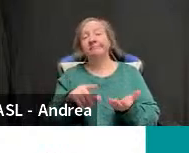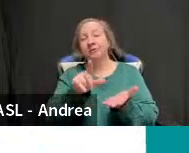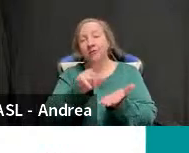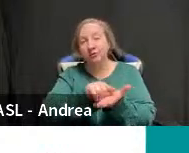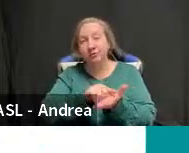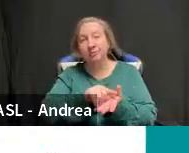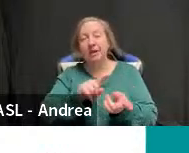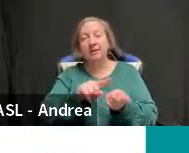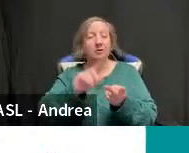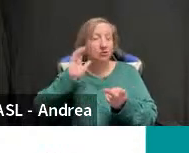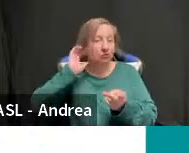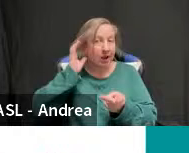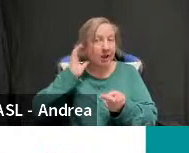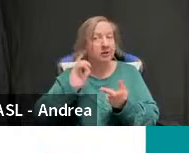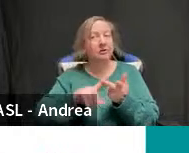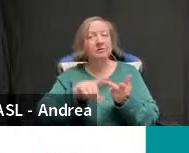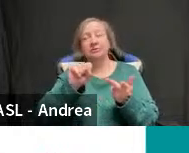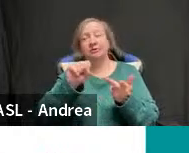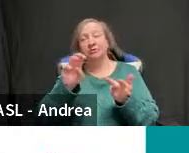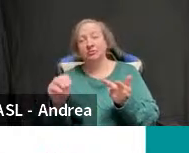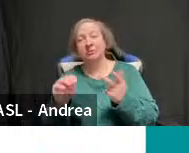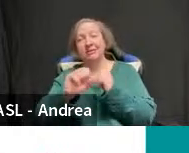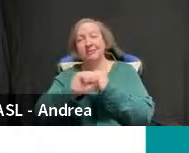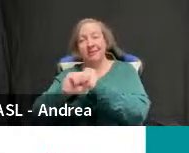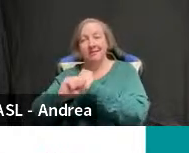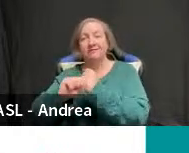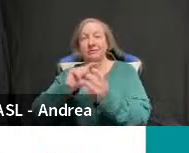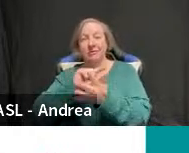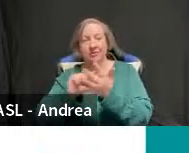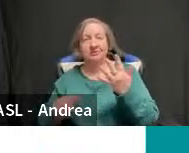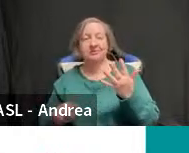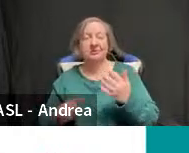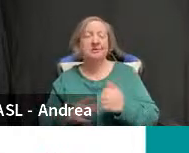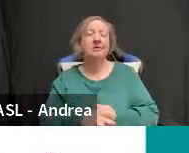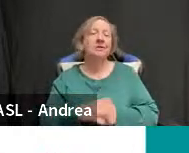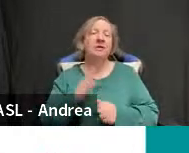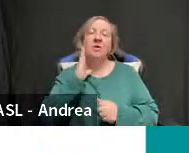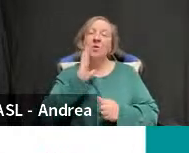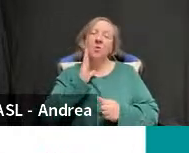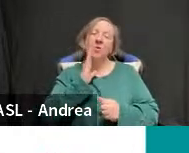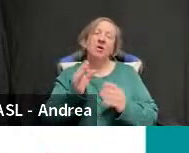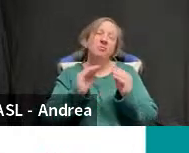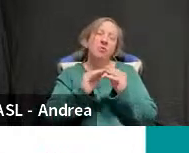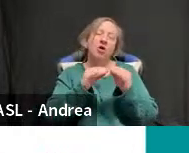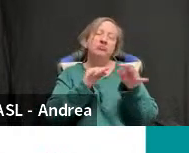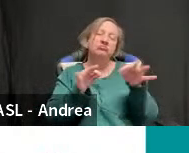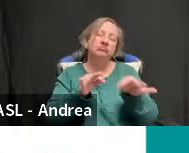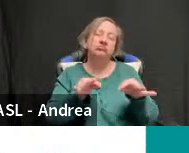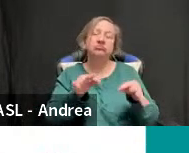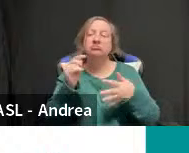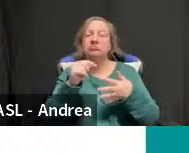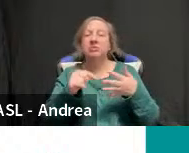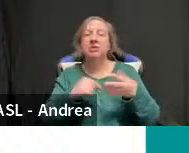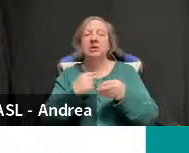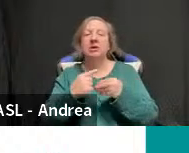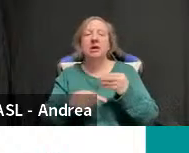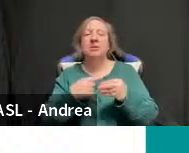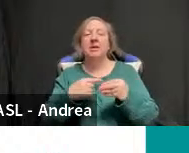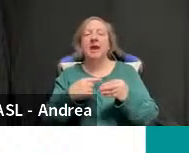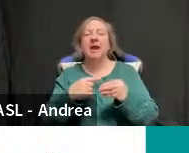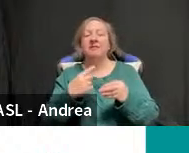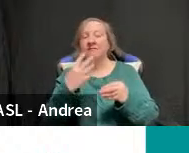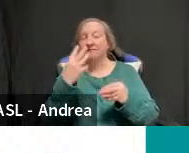social media advertising. We'll get a little more details into our video engagement strategy coming